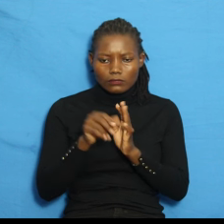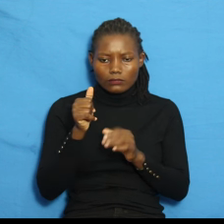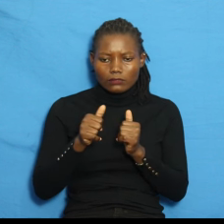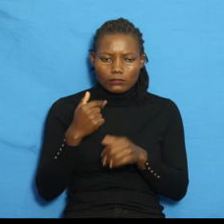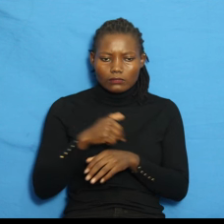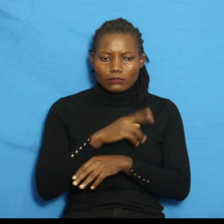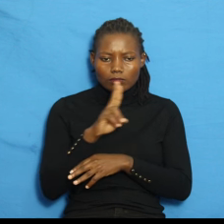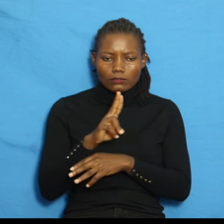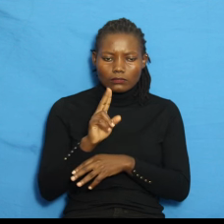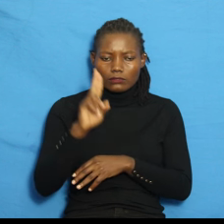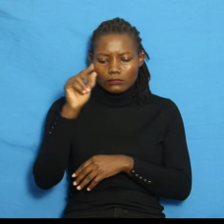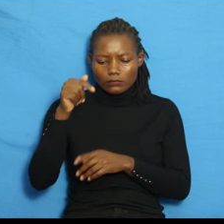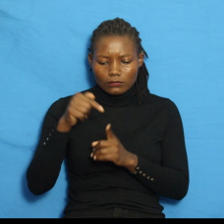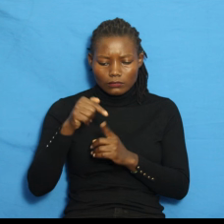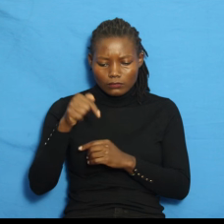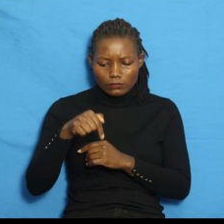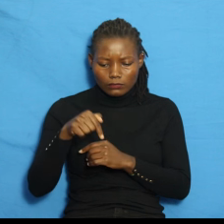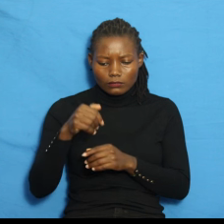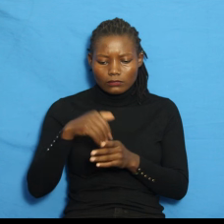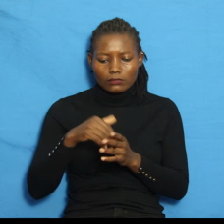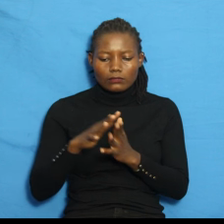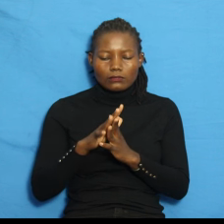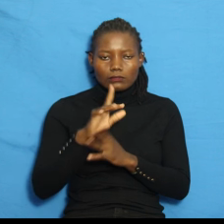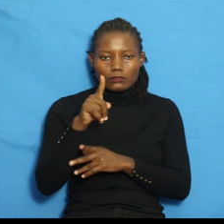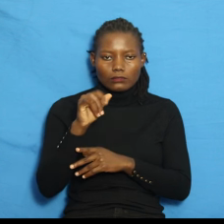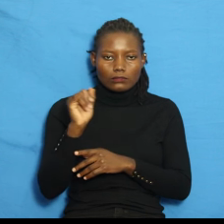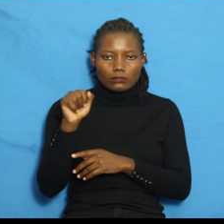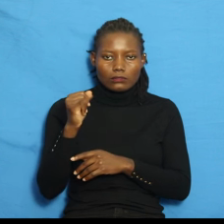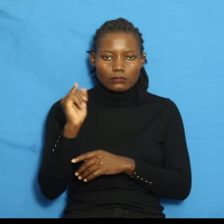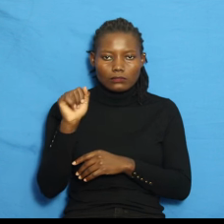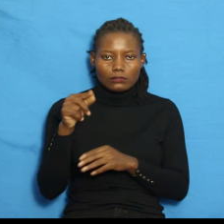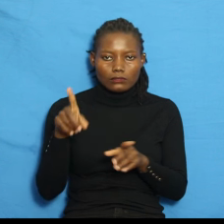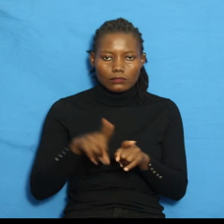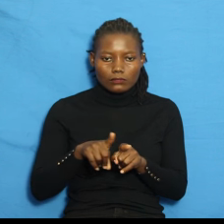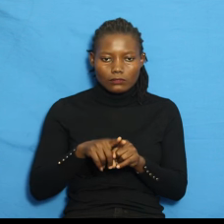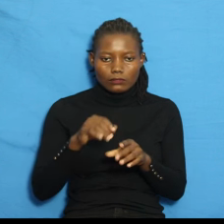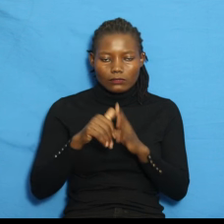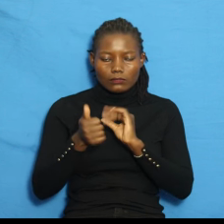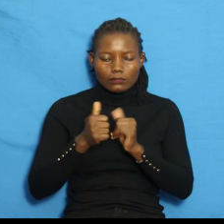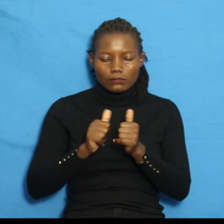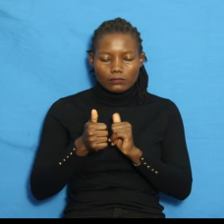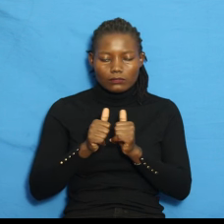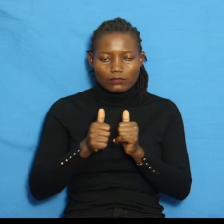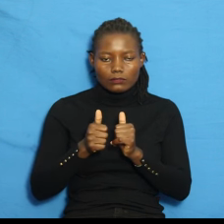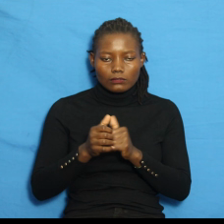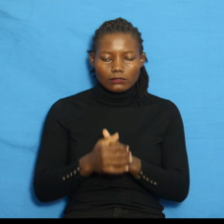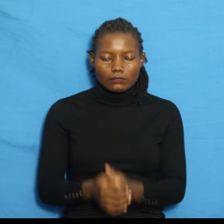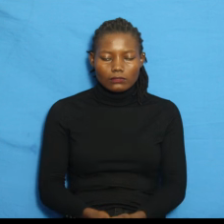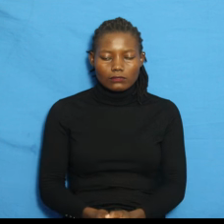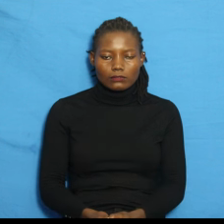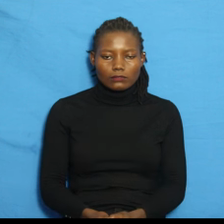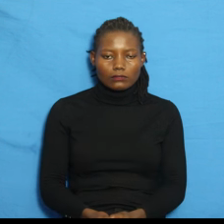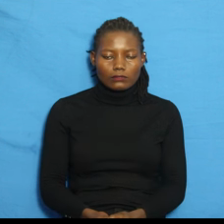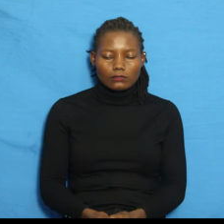came up with three laws that we still use up to now in physics, and they also